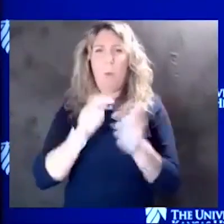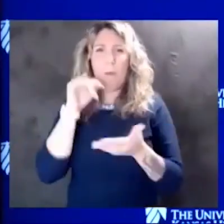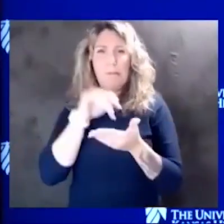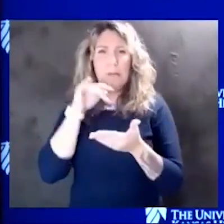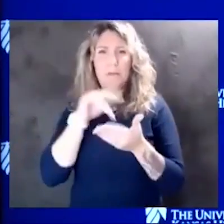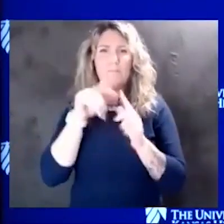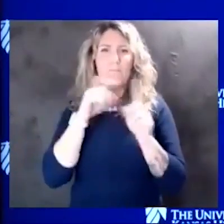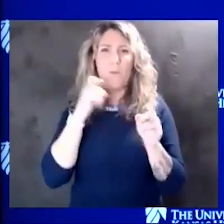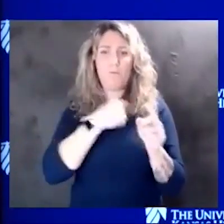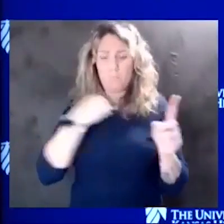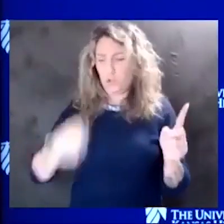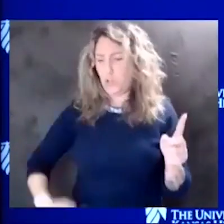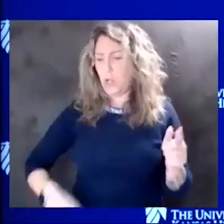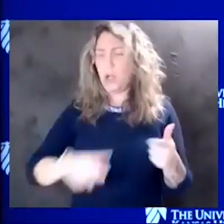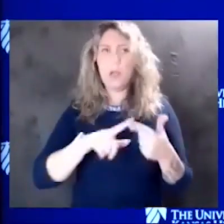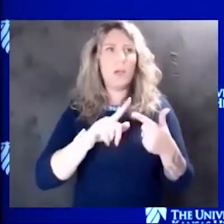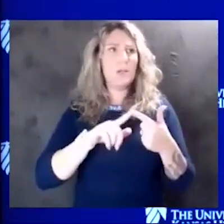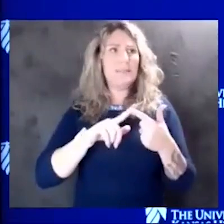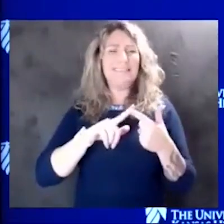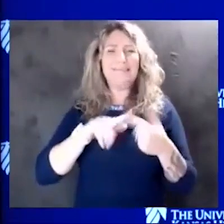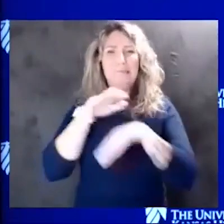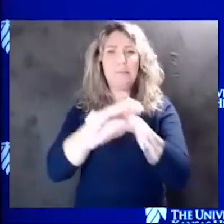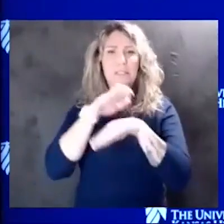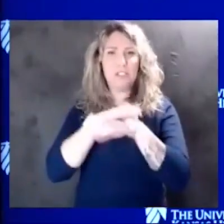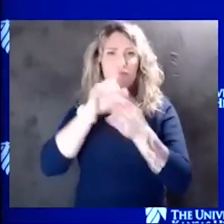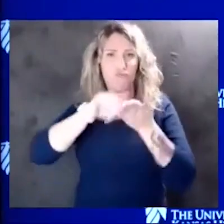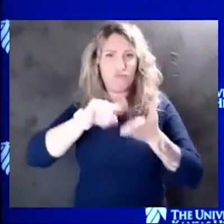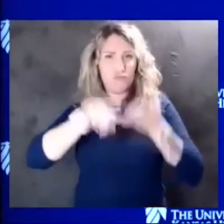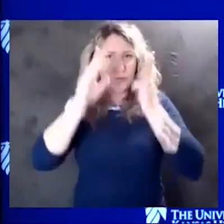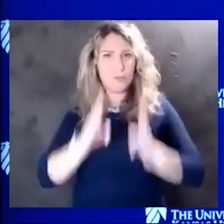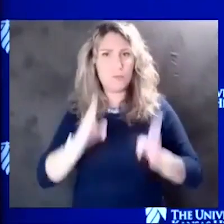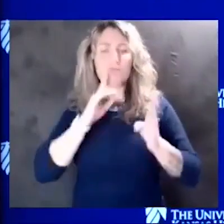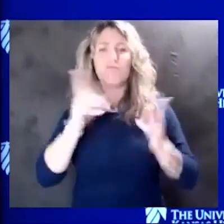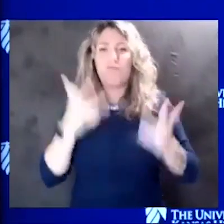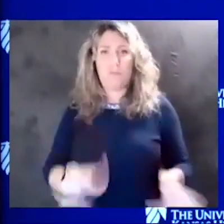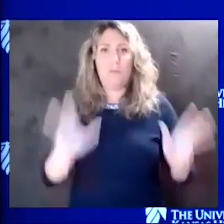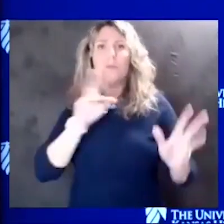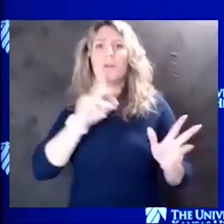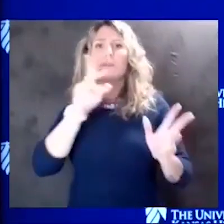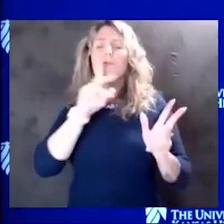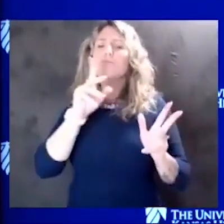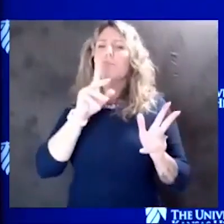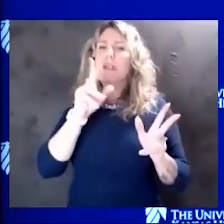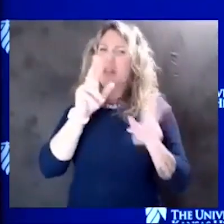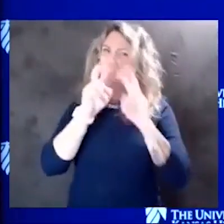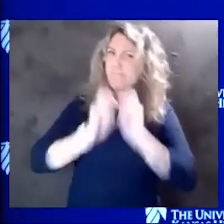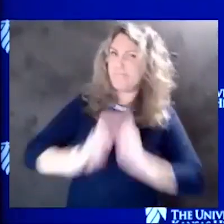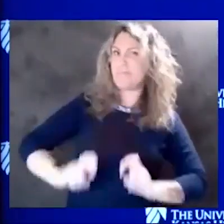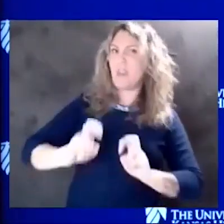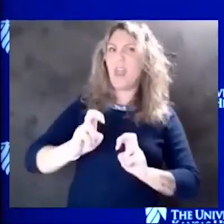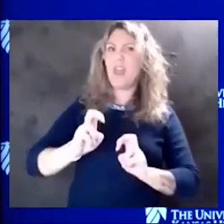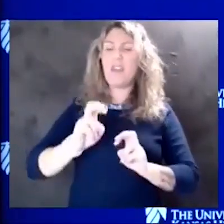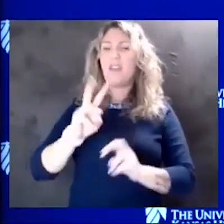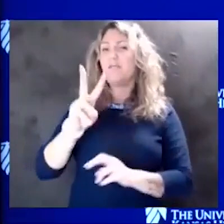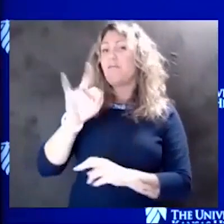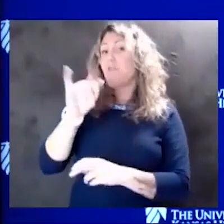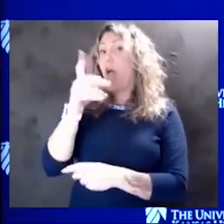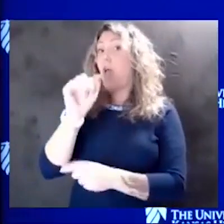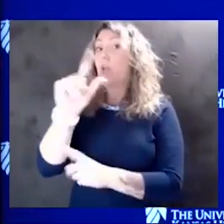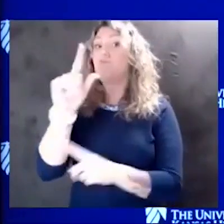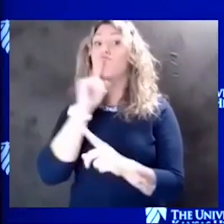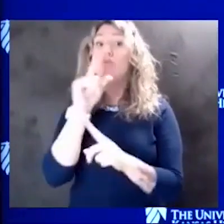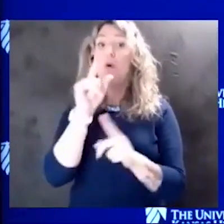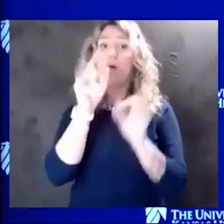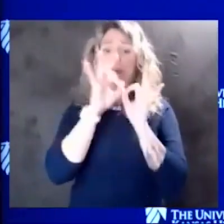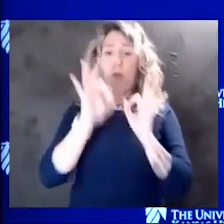and English researchers looking at viral loads, which showed based on PCR and RNA that you could